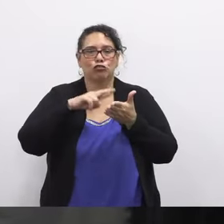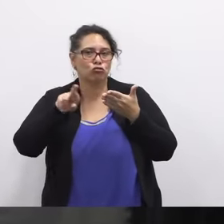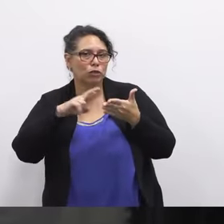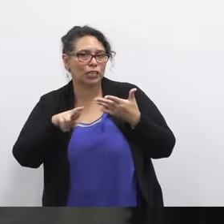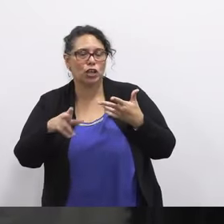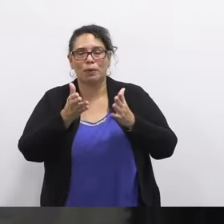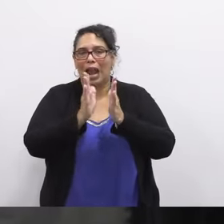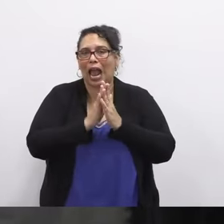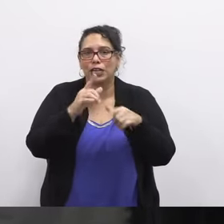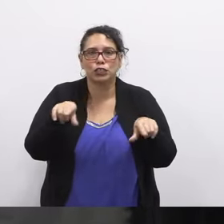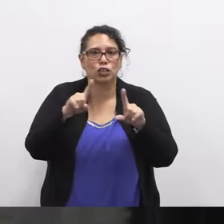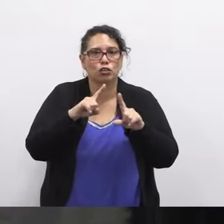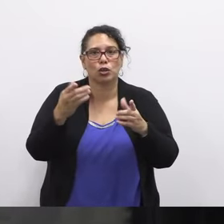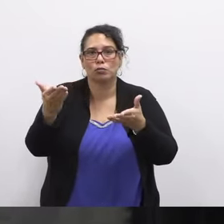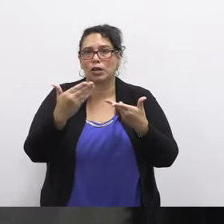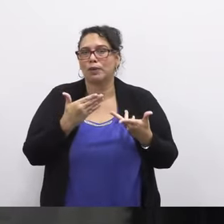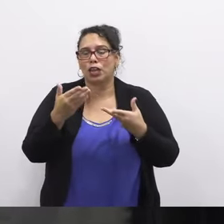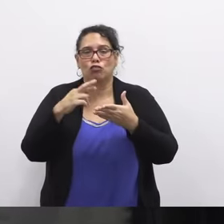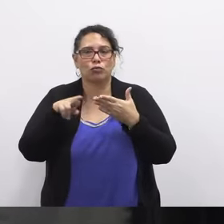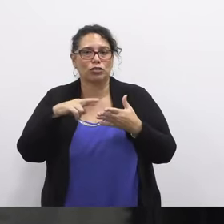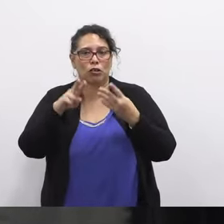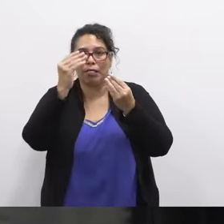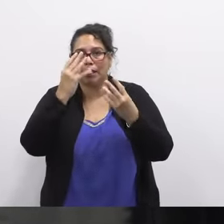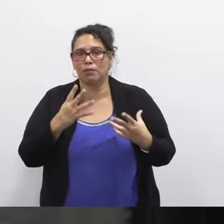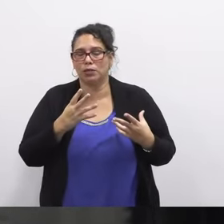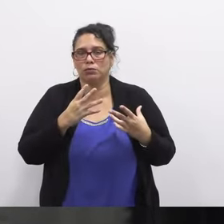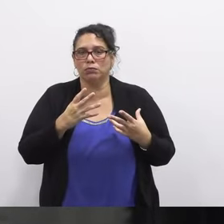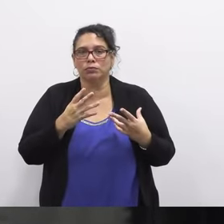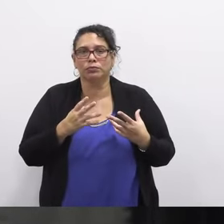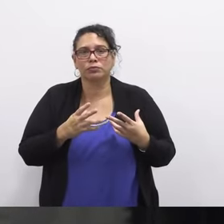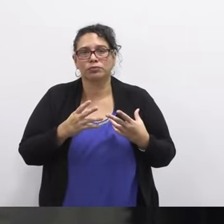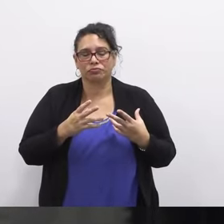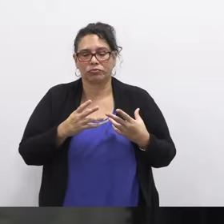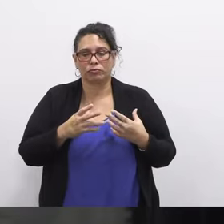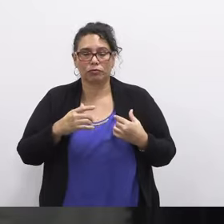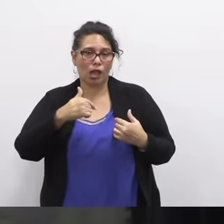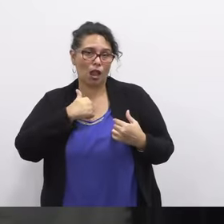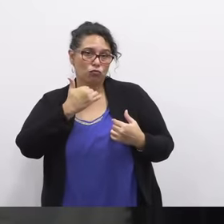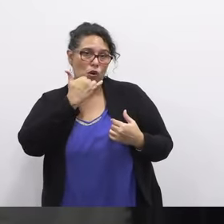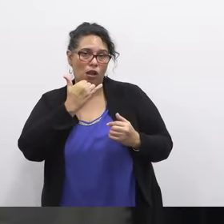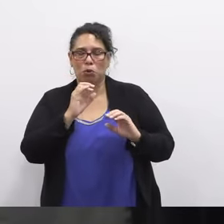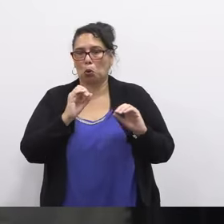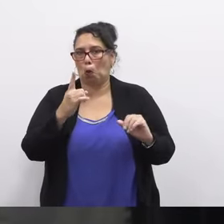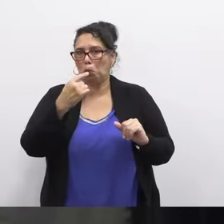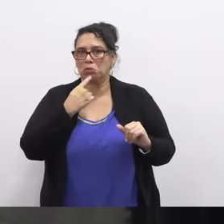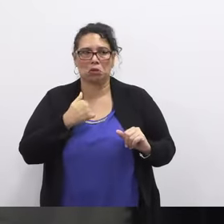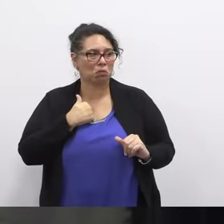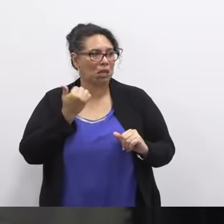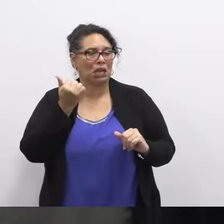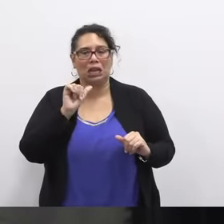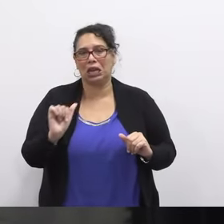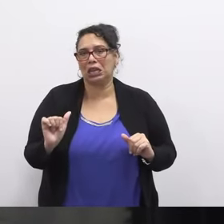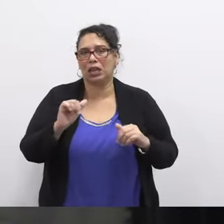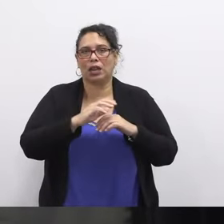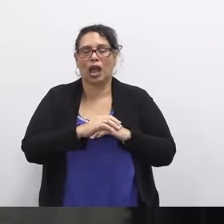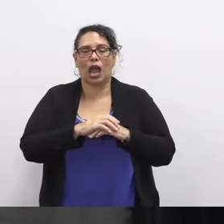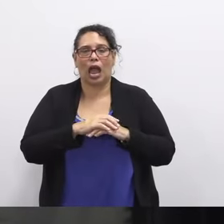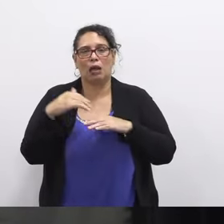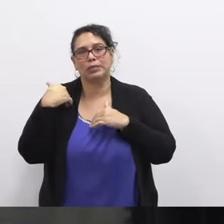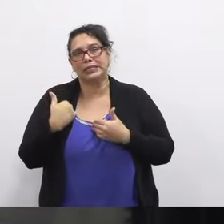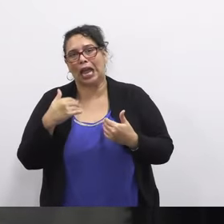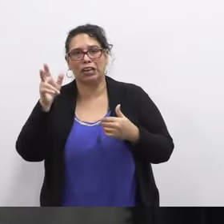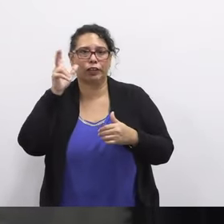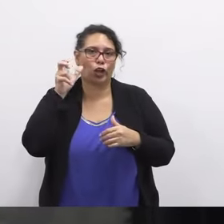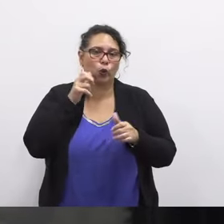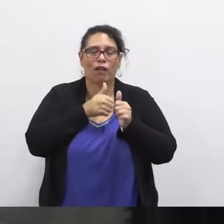research. I've been asking you guys to bring me research to let me know that potentially I'm wrong, but nobody's brought any research back to me. I'm tired of hearing we're